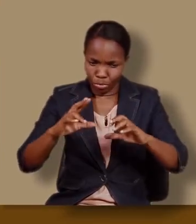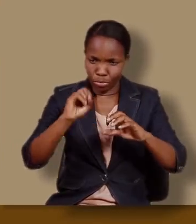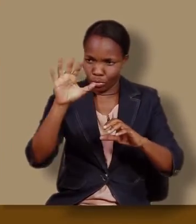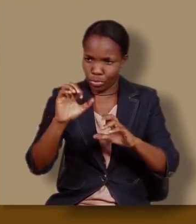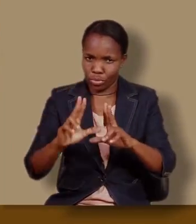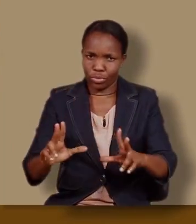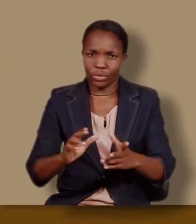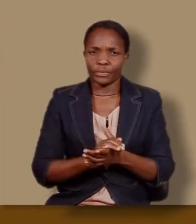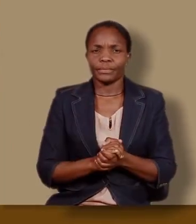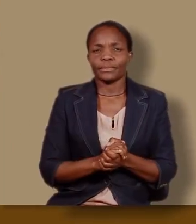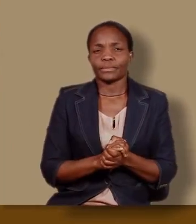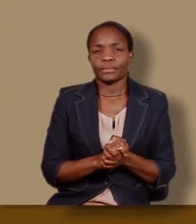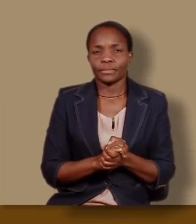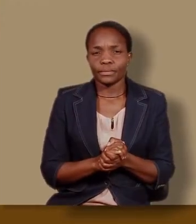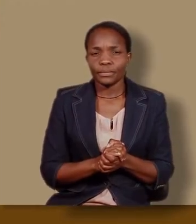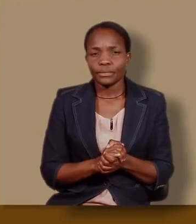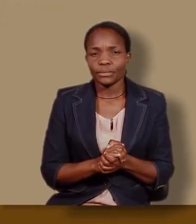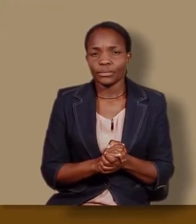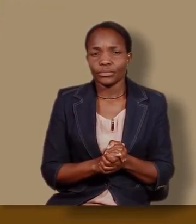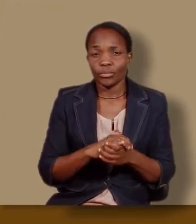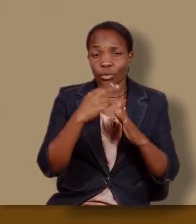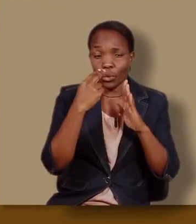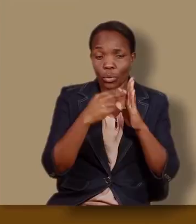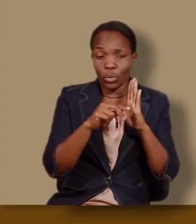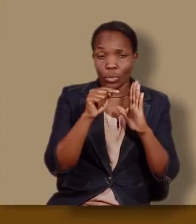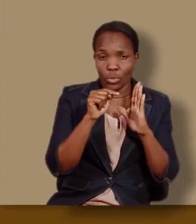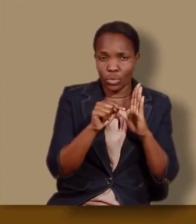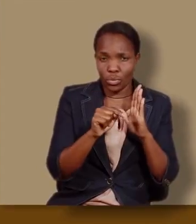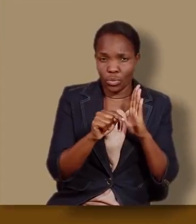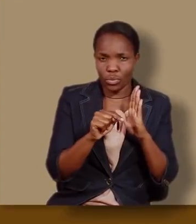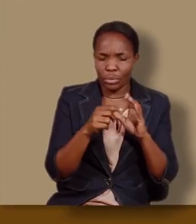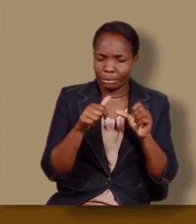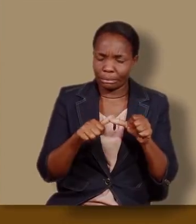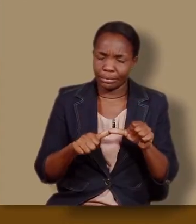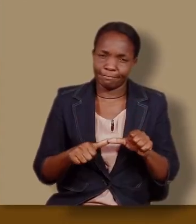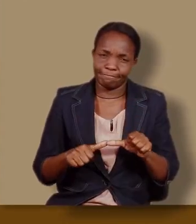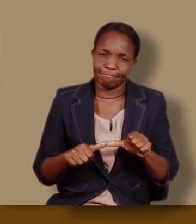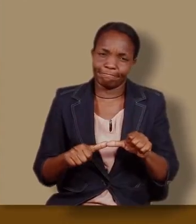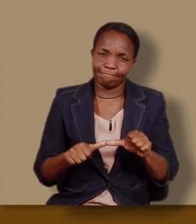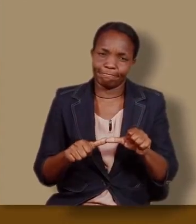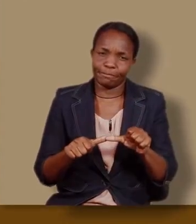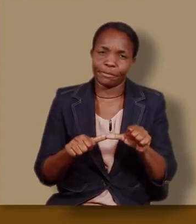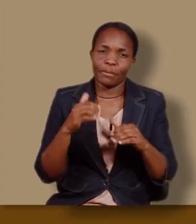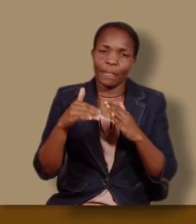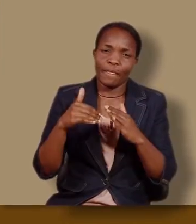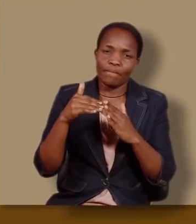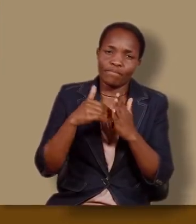These laws and regulations continued after the British occupation in